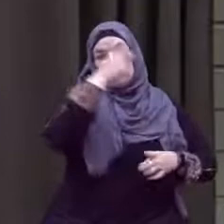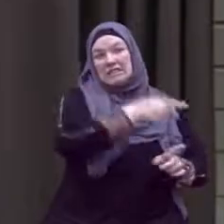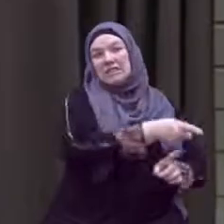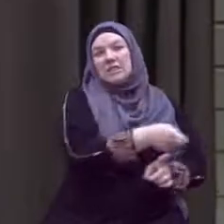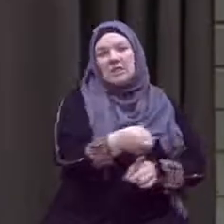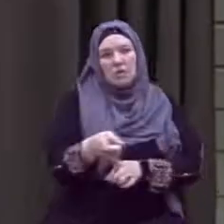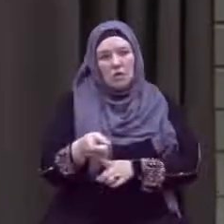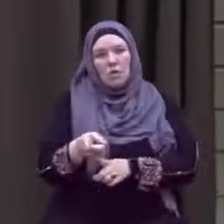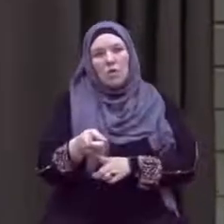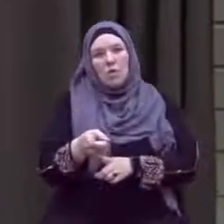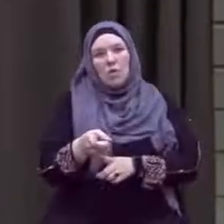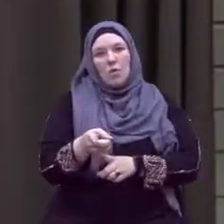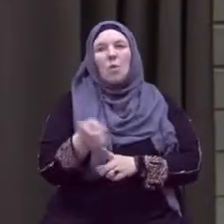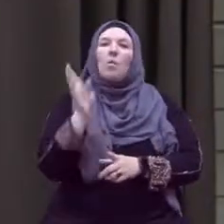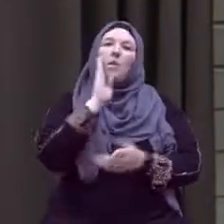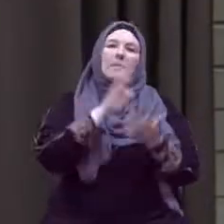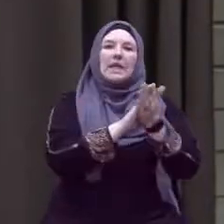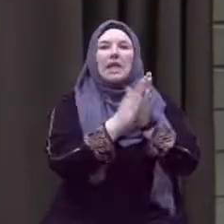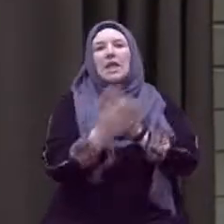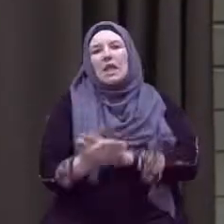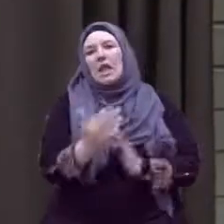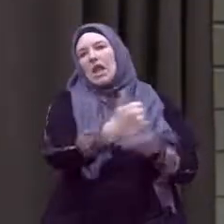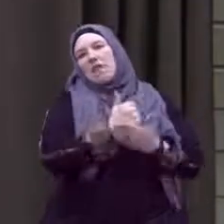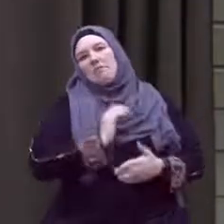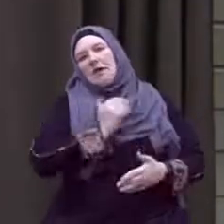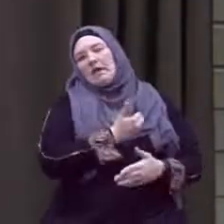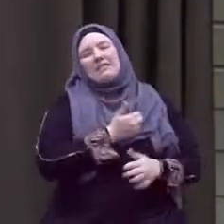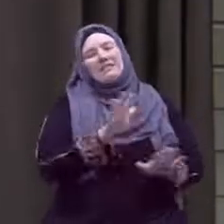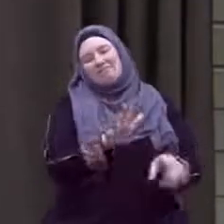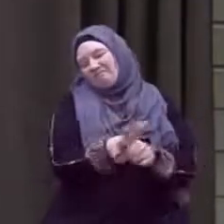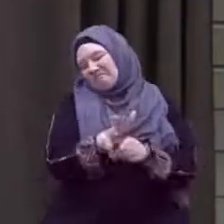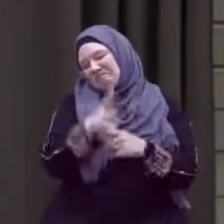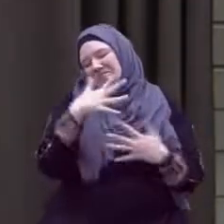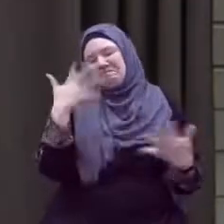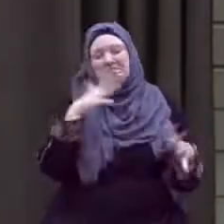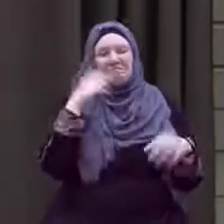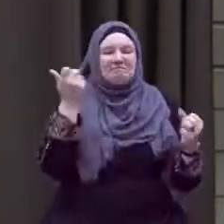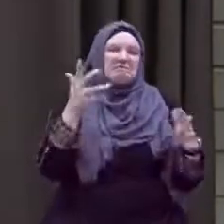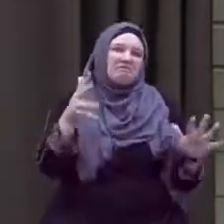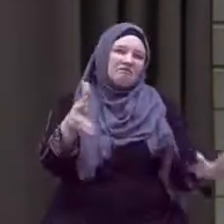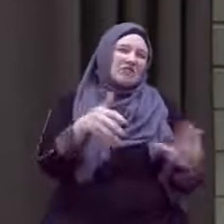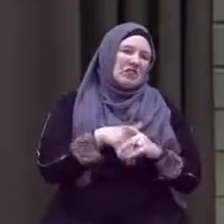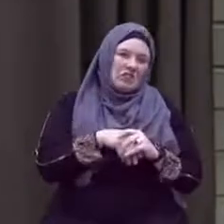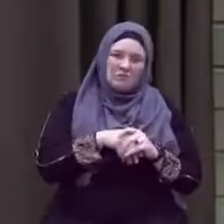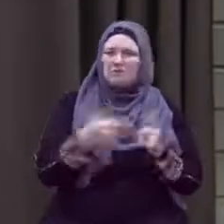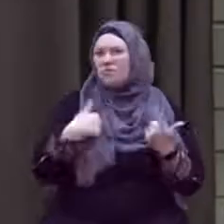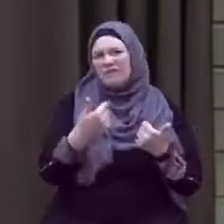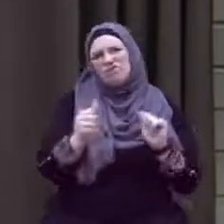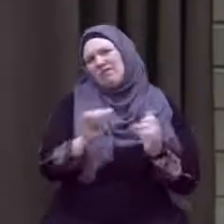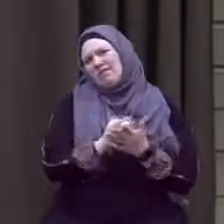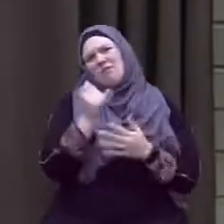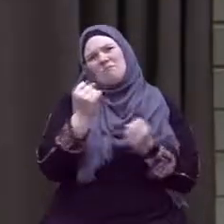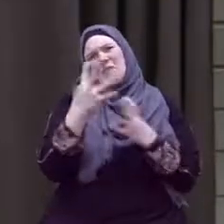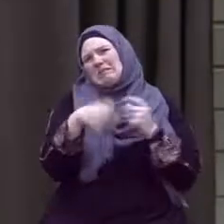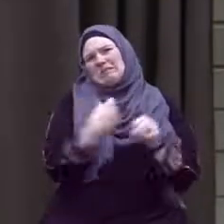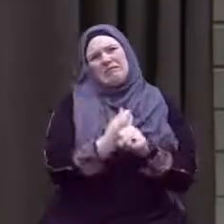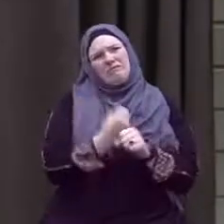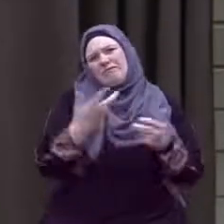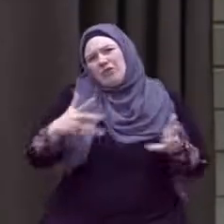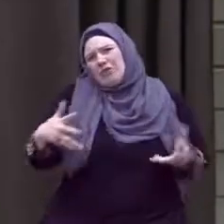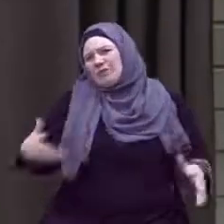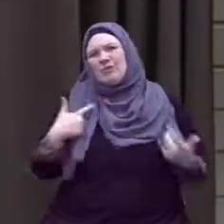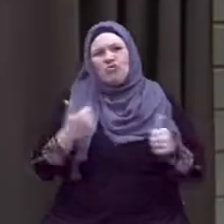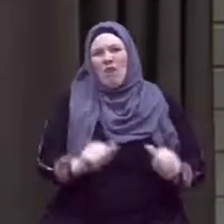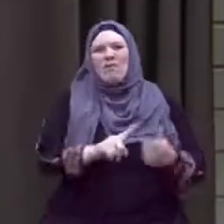going to be the treatment. Enough is enough. We've tried that way for centuries. It